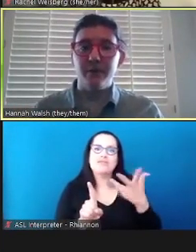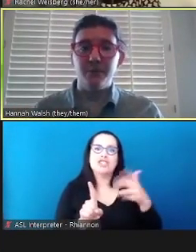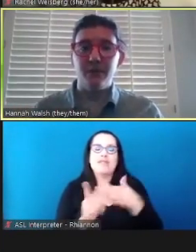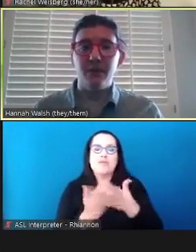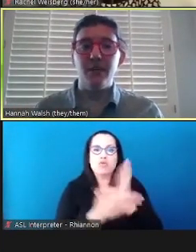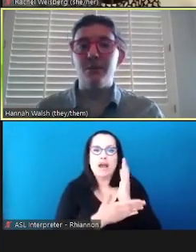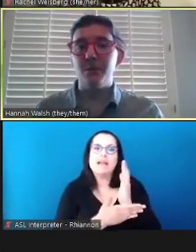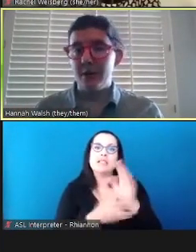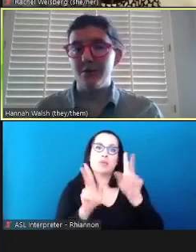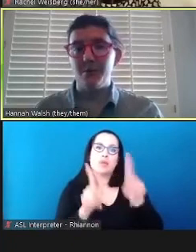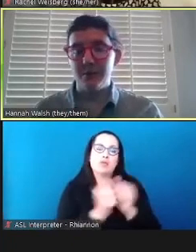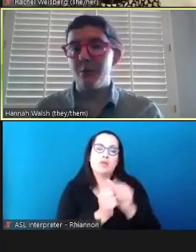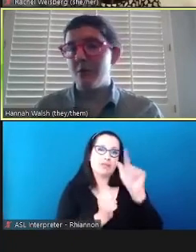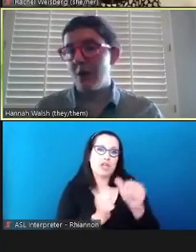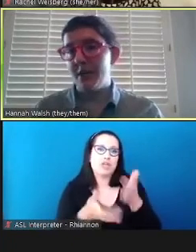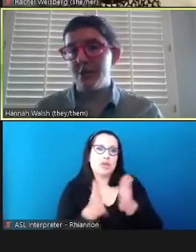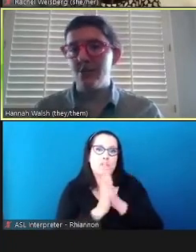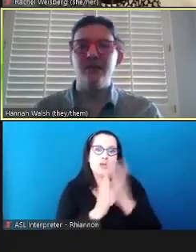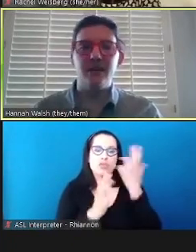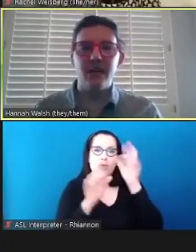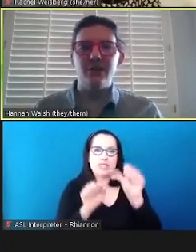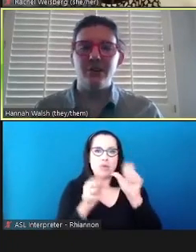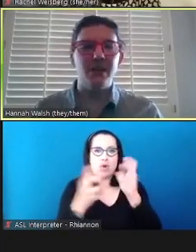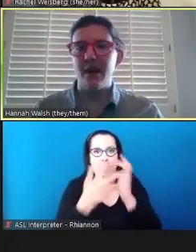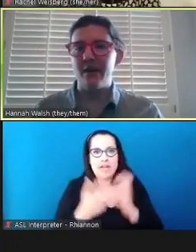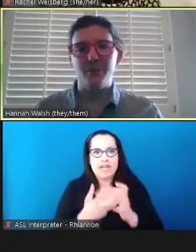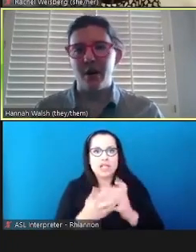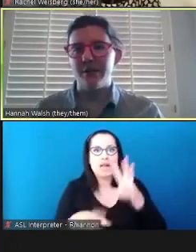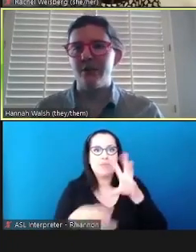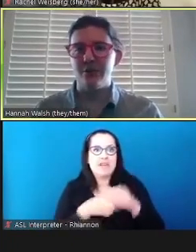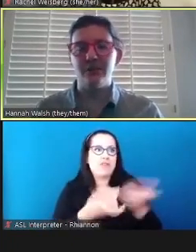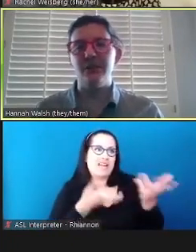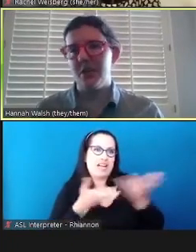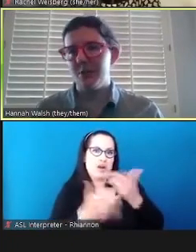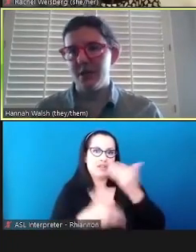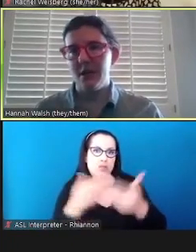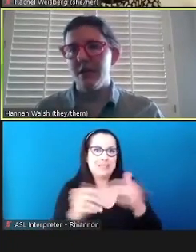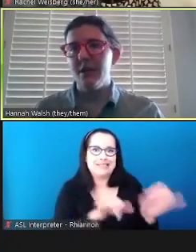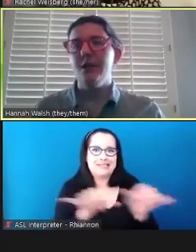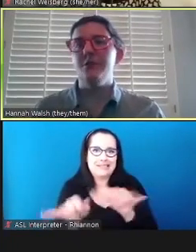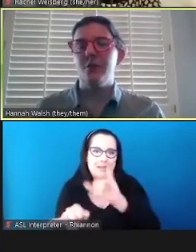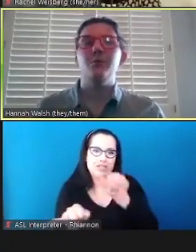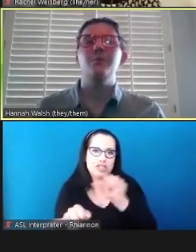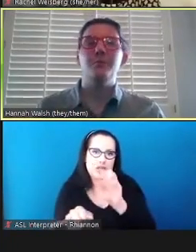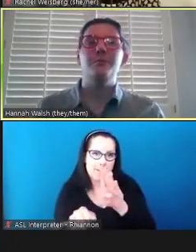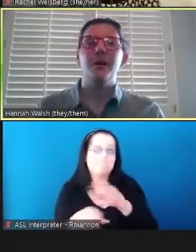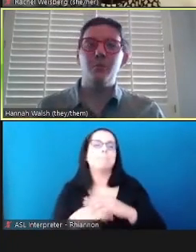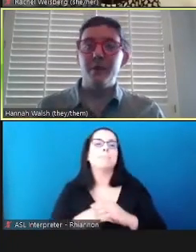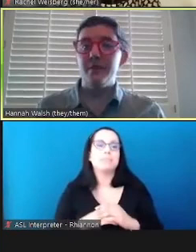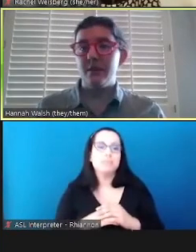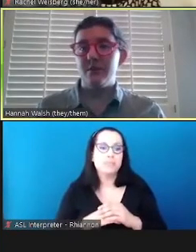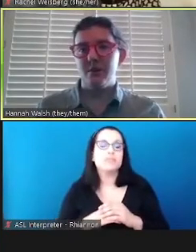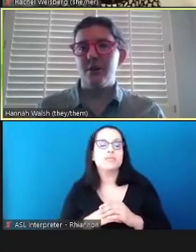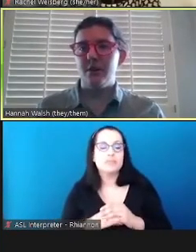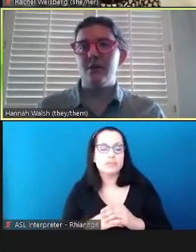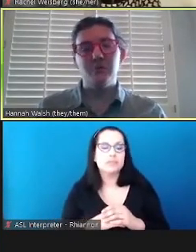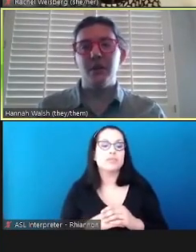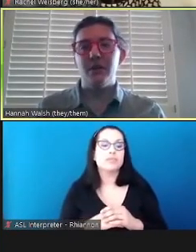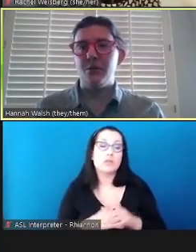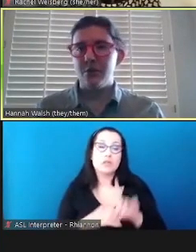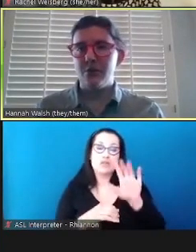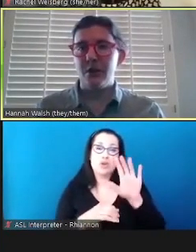with a disability, to request reasonable accommodations and engage in the interactive process, just like Jacob did. So with this concern